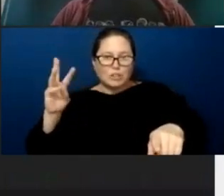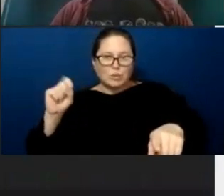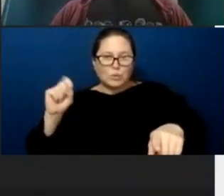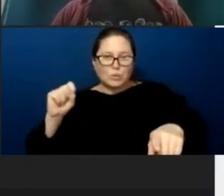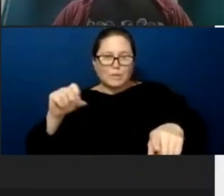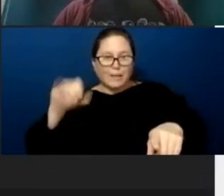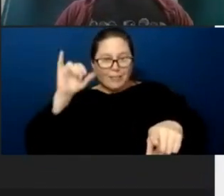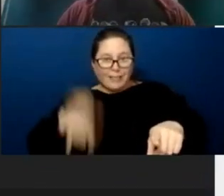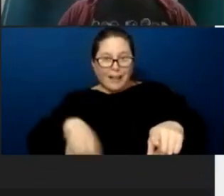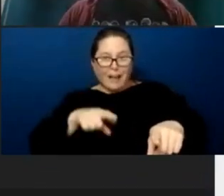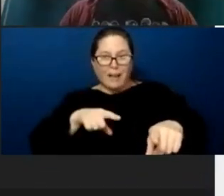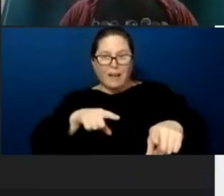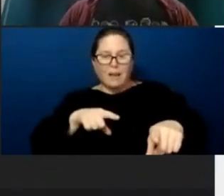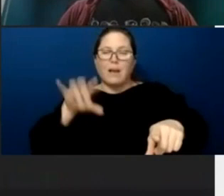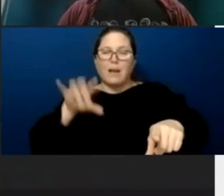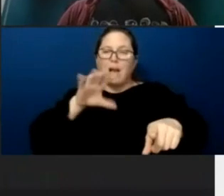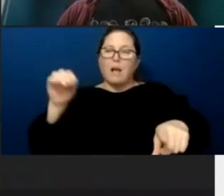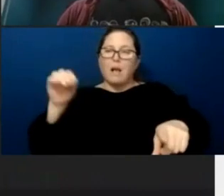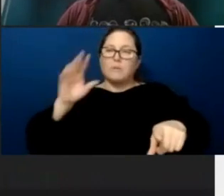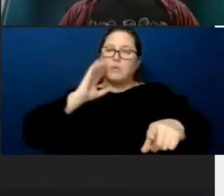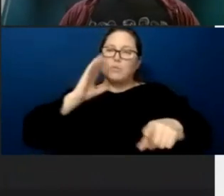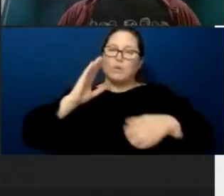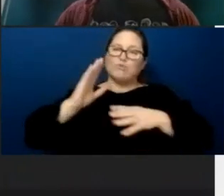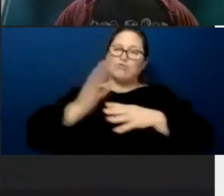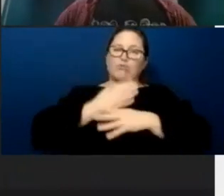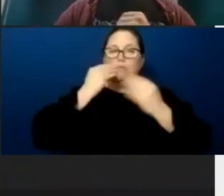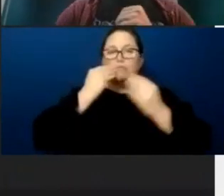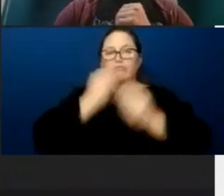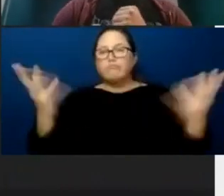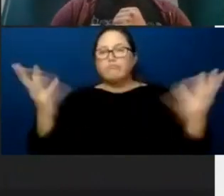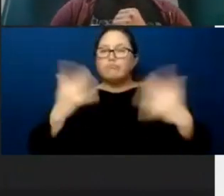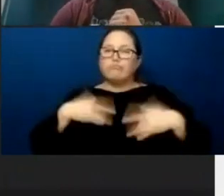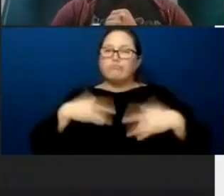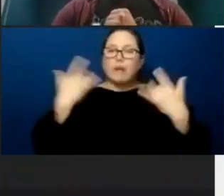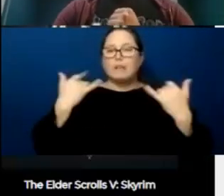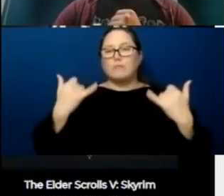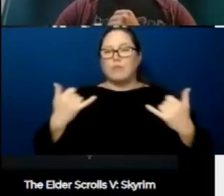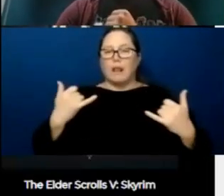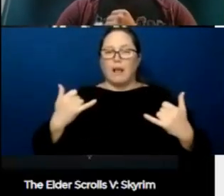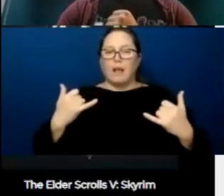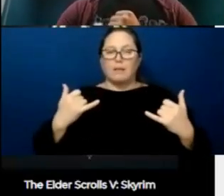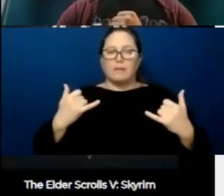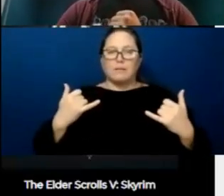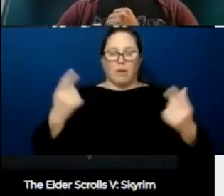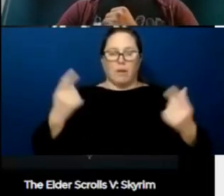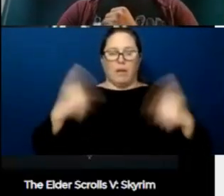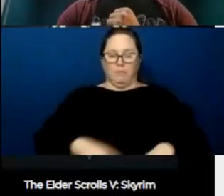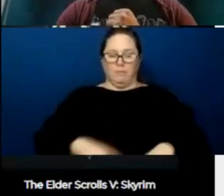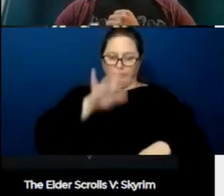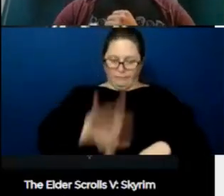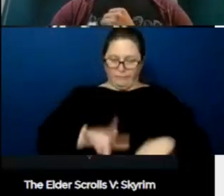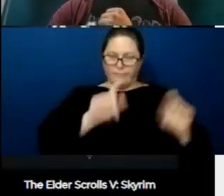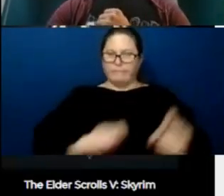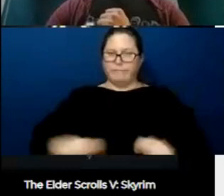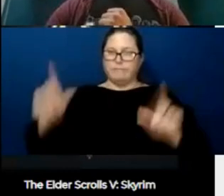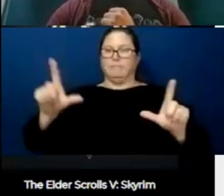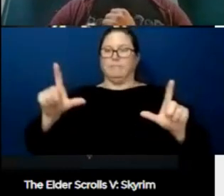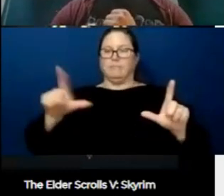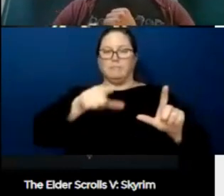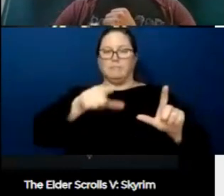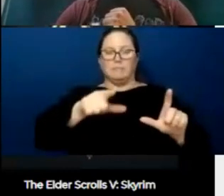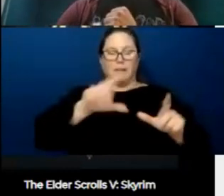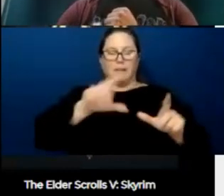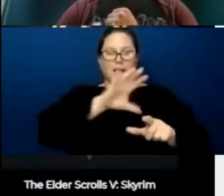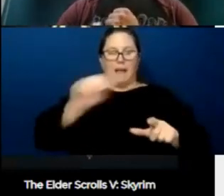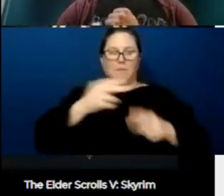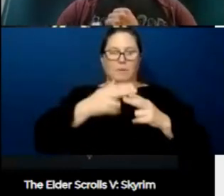where companies are sharing what's going on right now, the latest and greatest. And I landed on a page where the company is celebrating